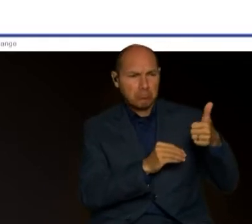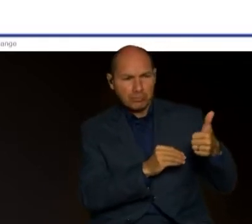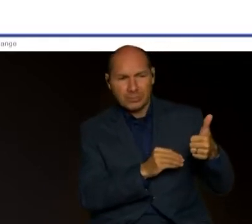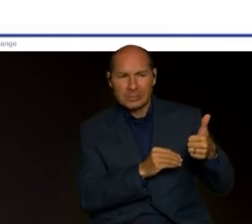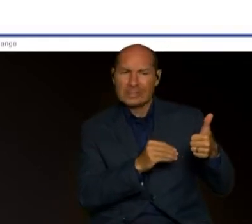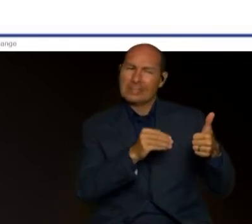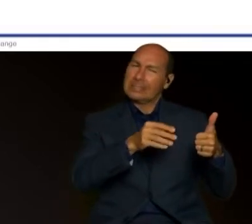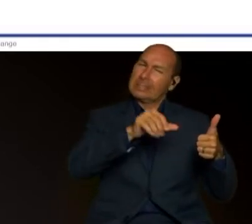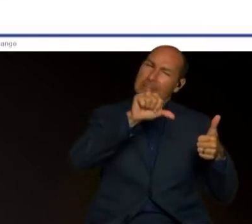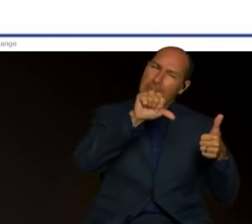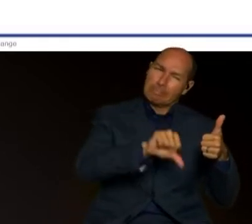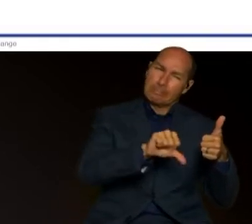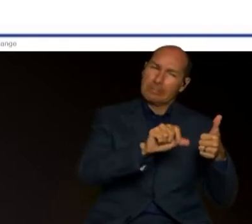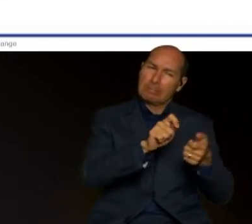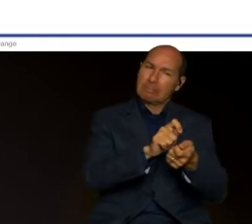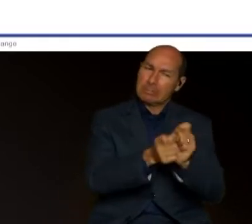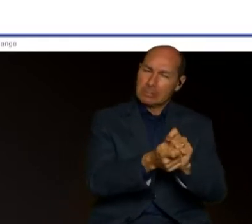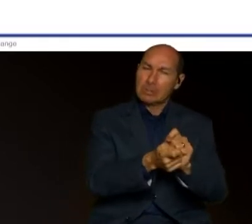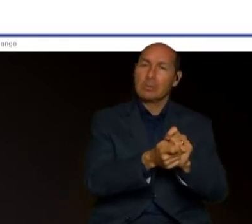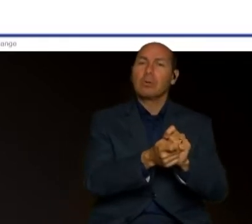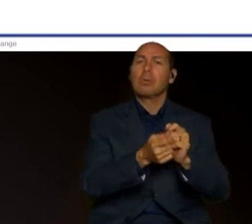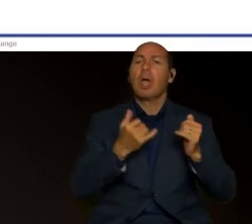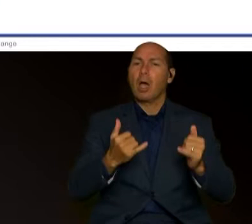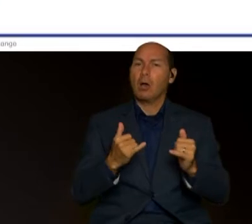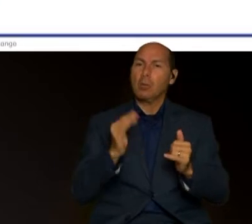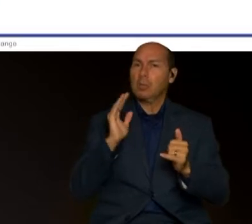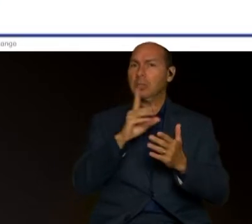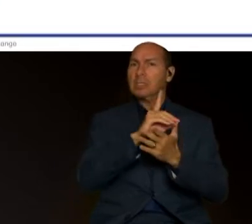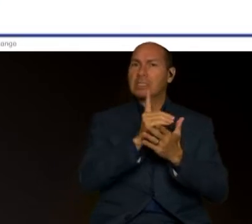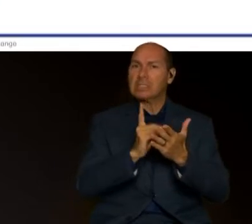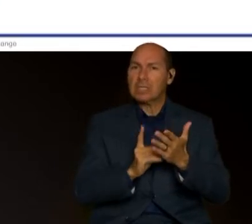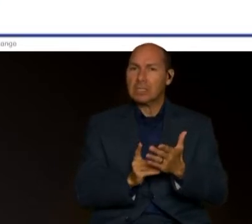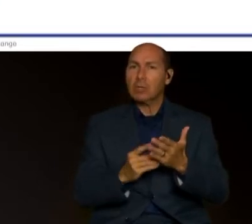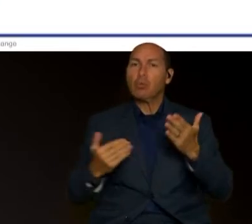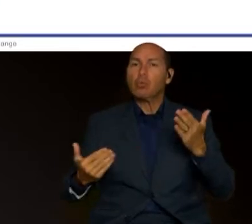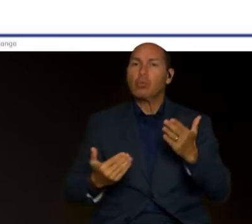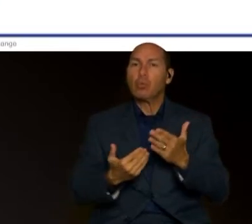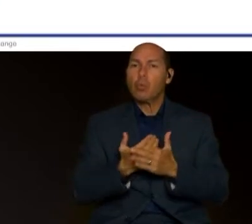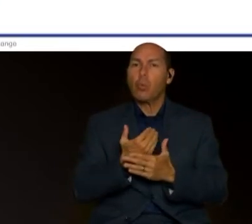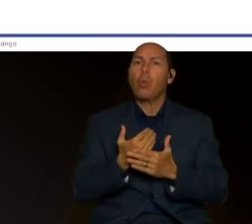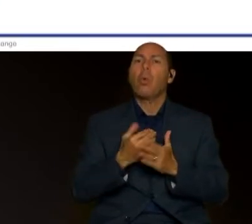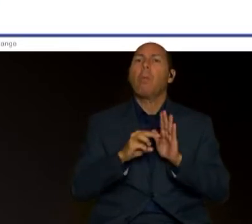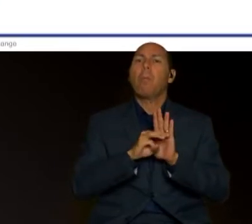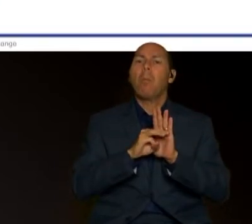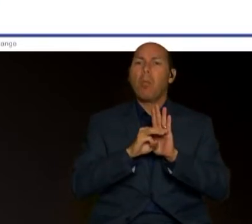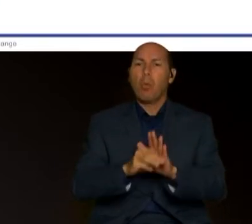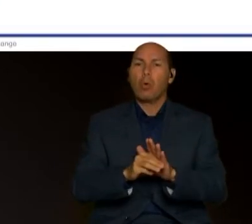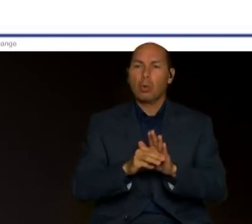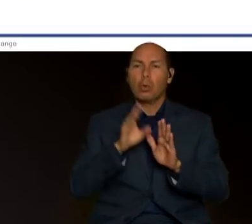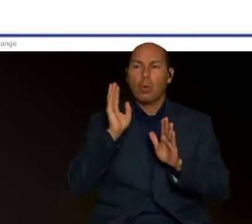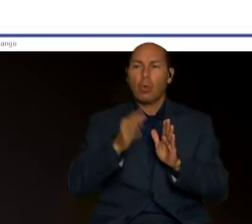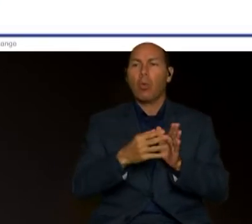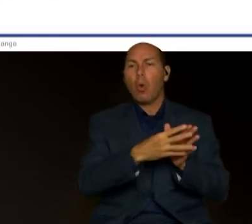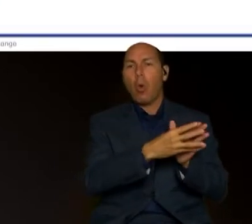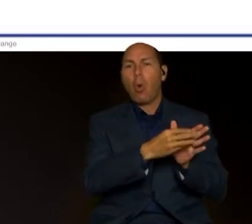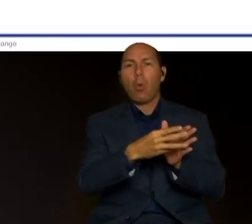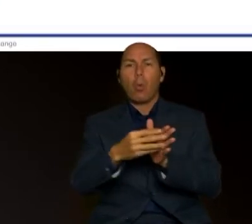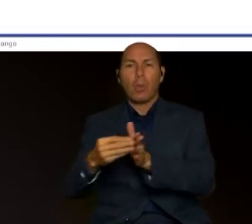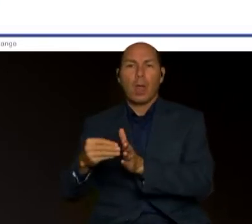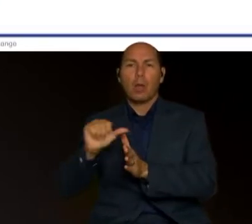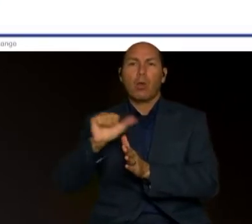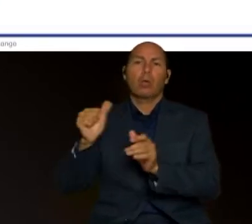we did right, what we did wrong, and working together with the government to design what the model will be to be applied to the rest